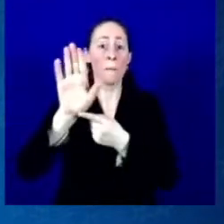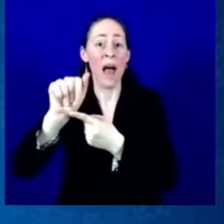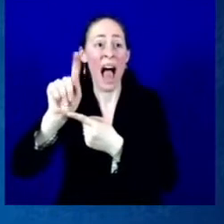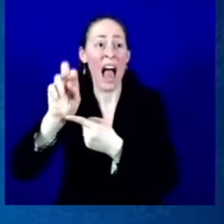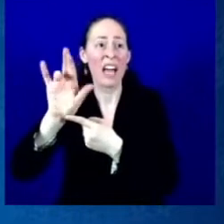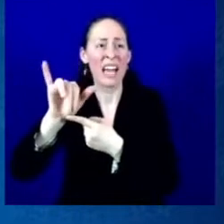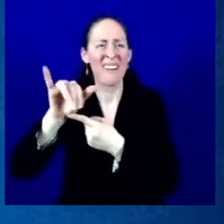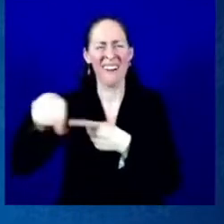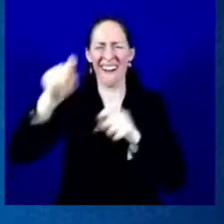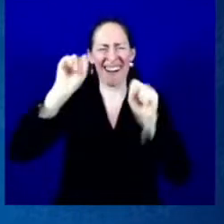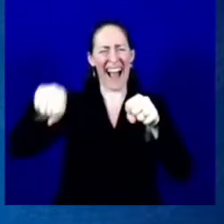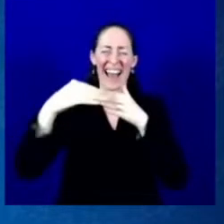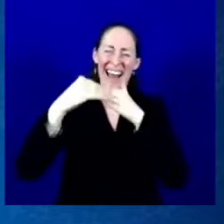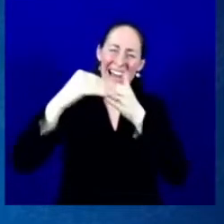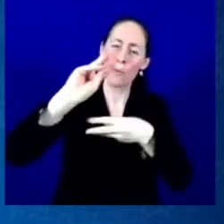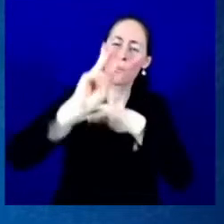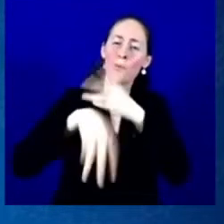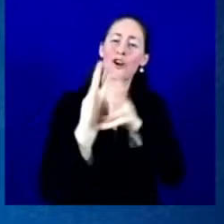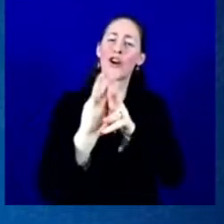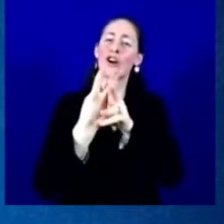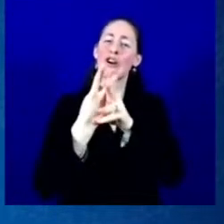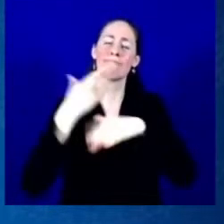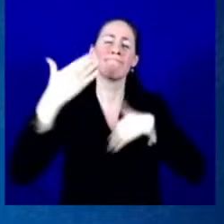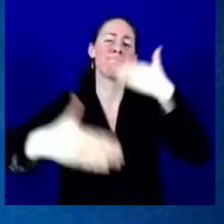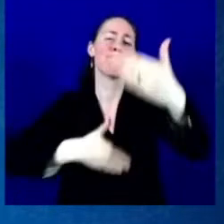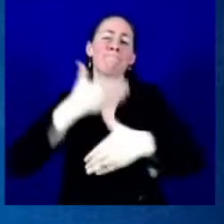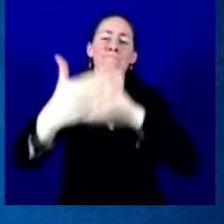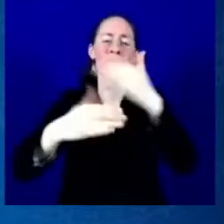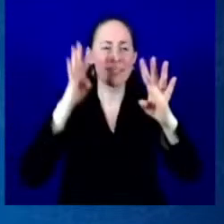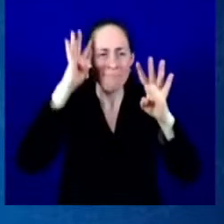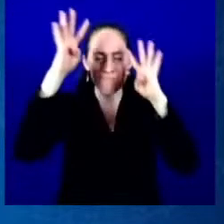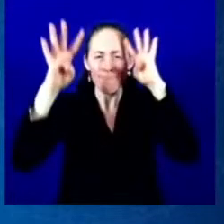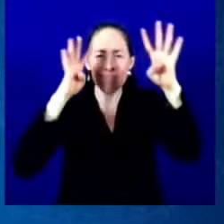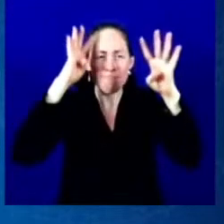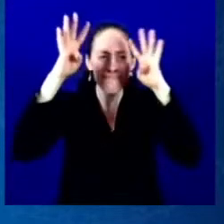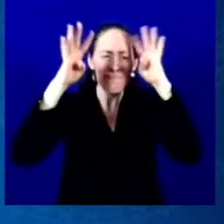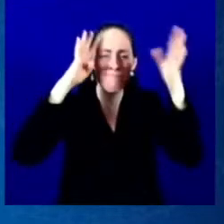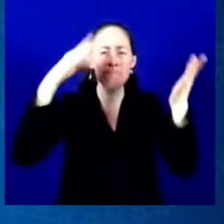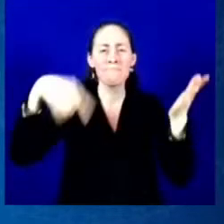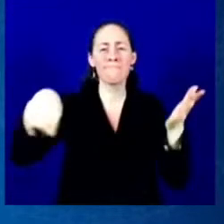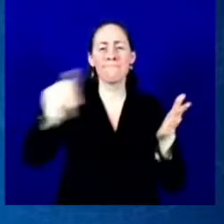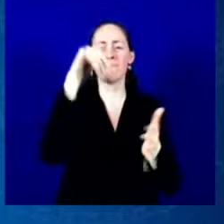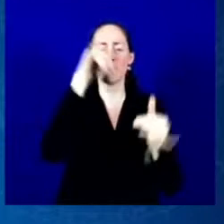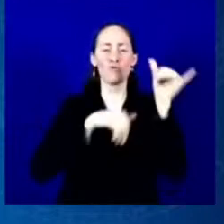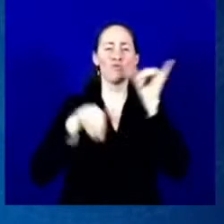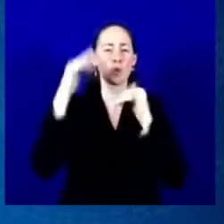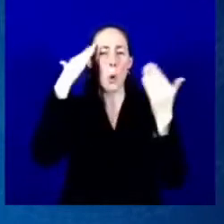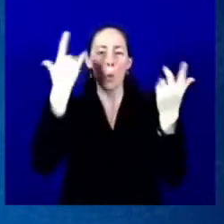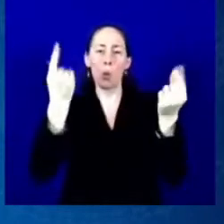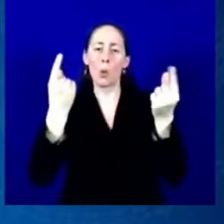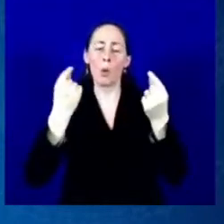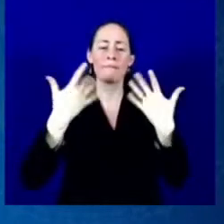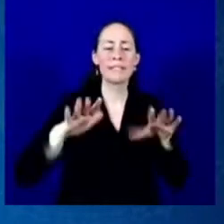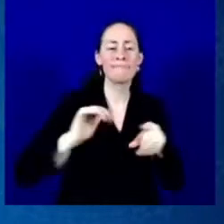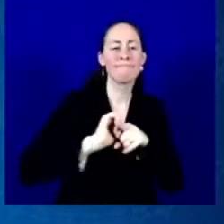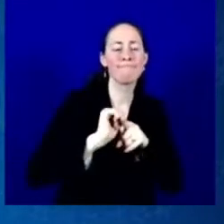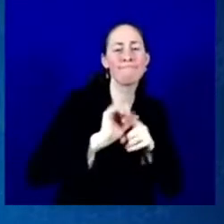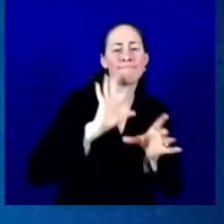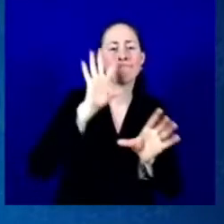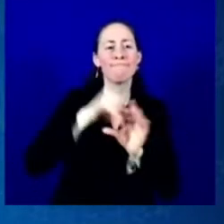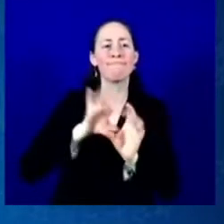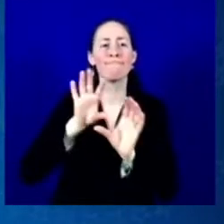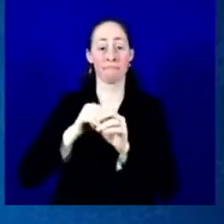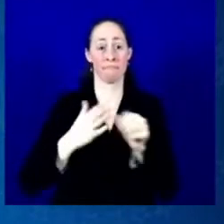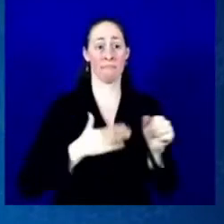We're the brightest, best trained people in the world. The American Jobs Plan is going to create millions of good-paying jobs, jobs Americans can